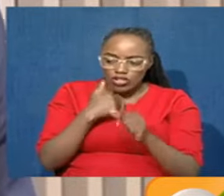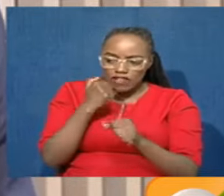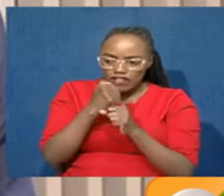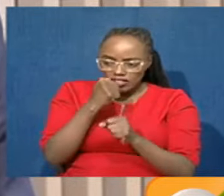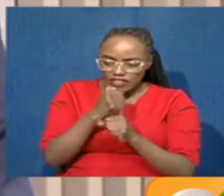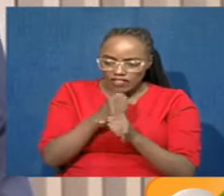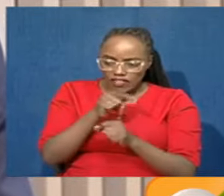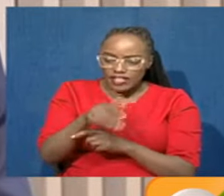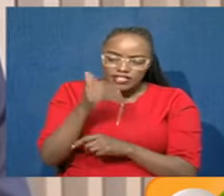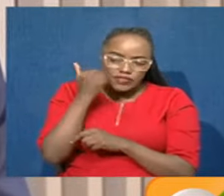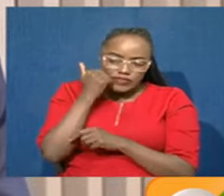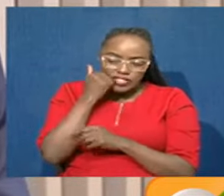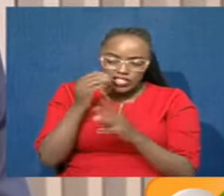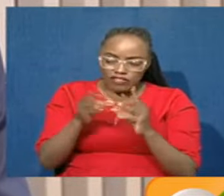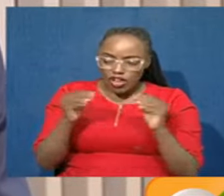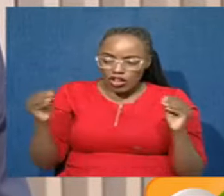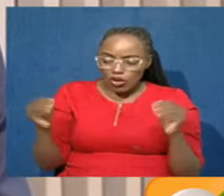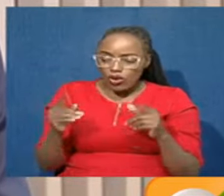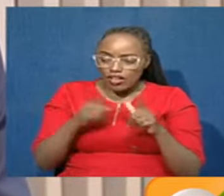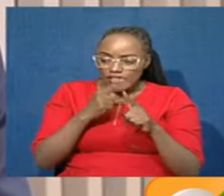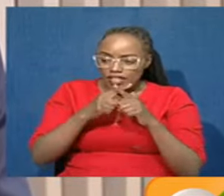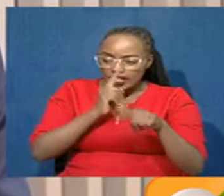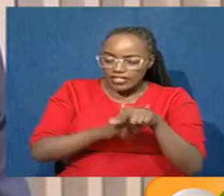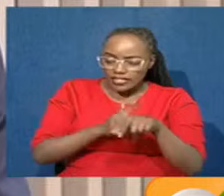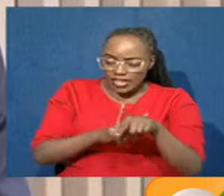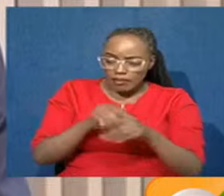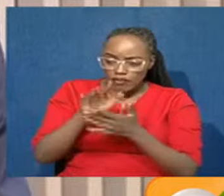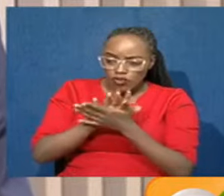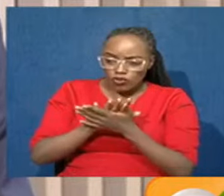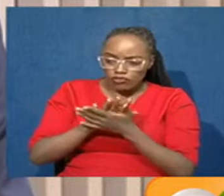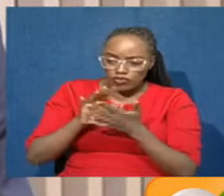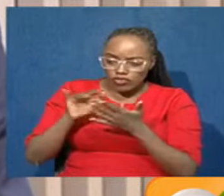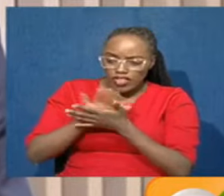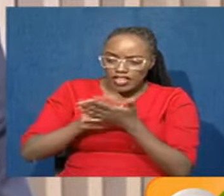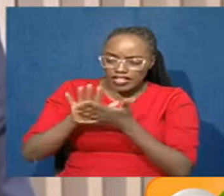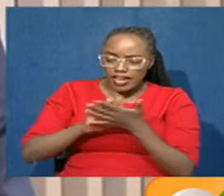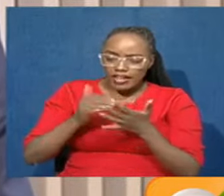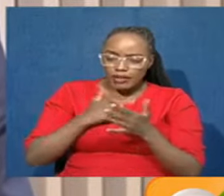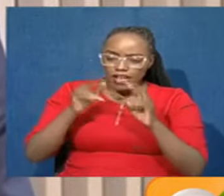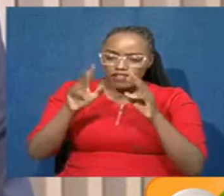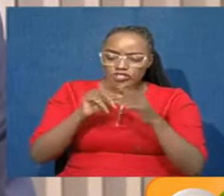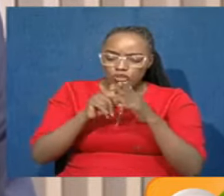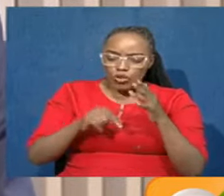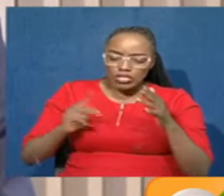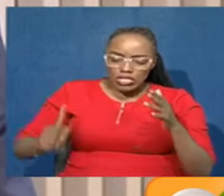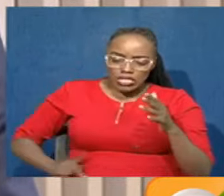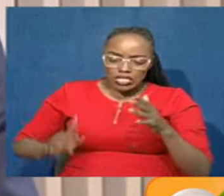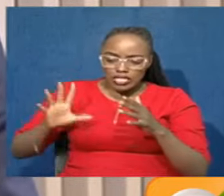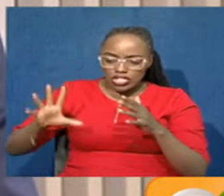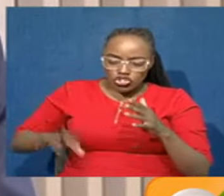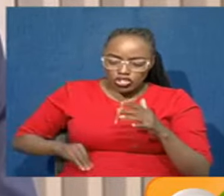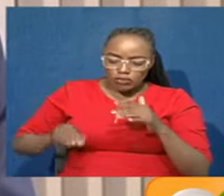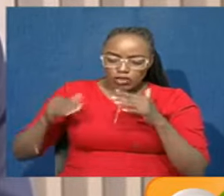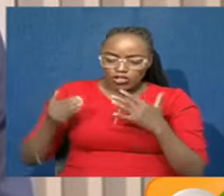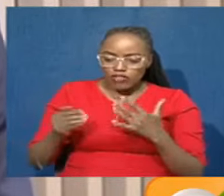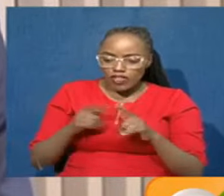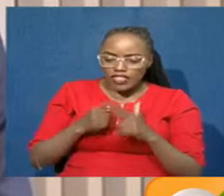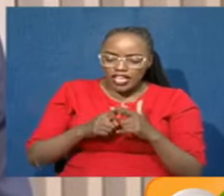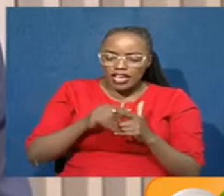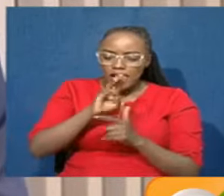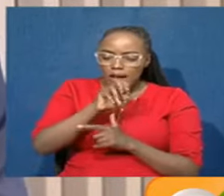these chronic diseases, right. On the issue of dialysis, now there is an element of a kidney transplant, or even I think a bone